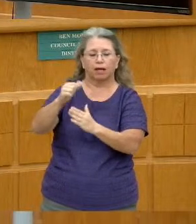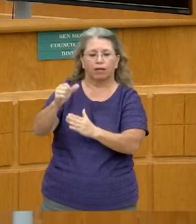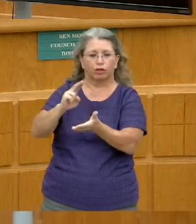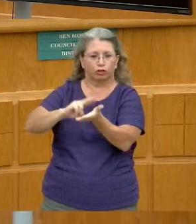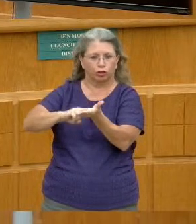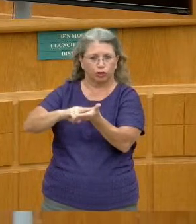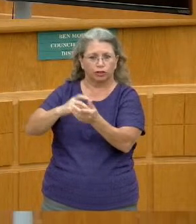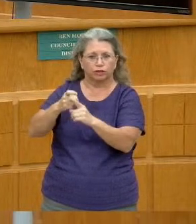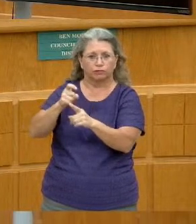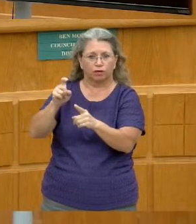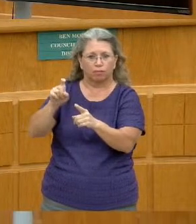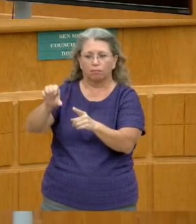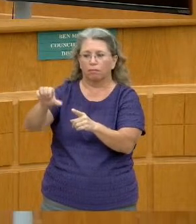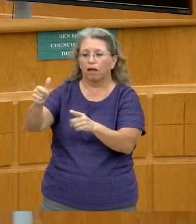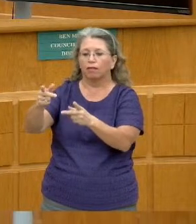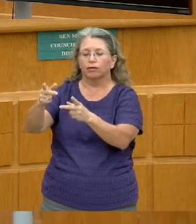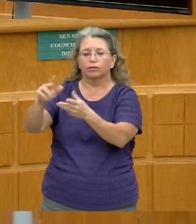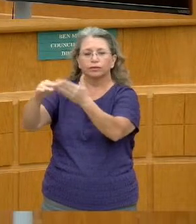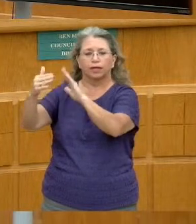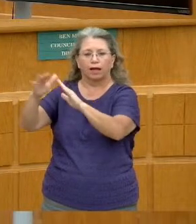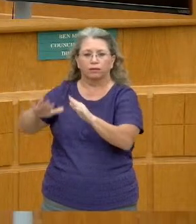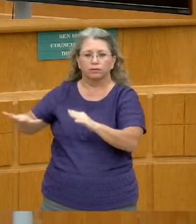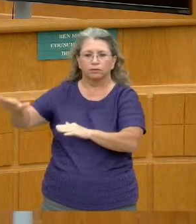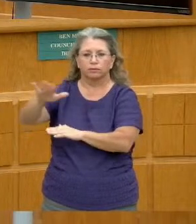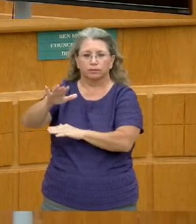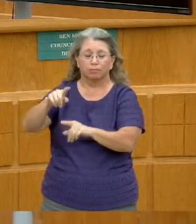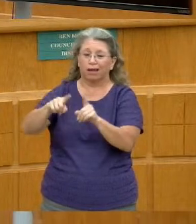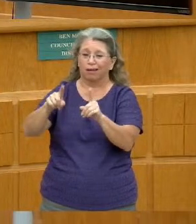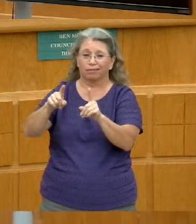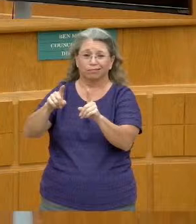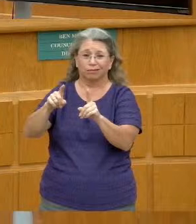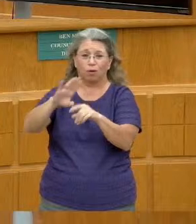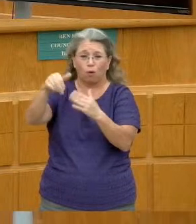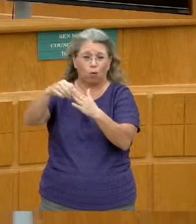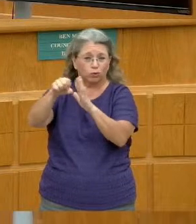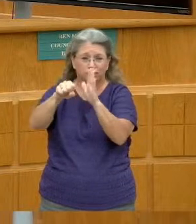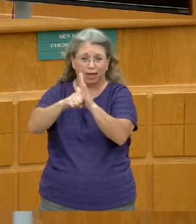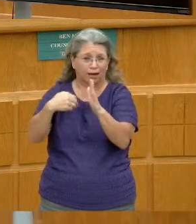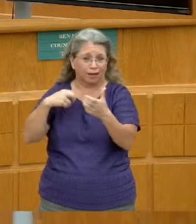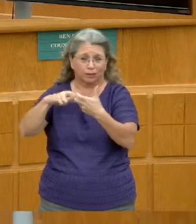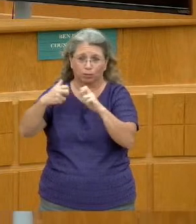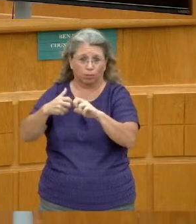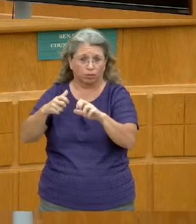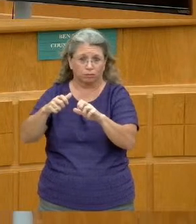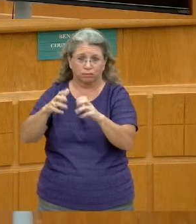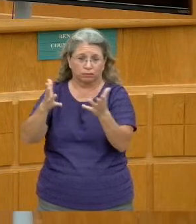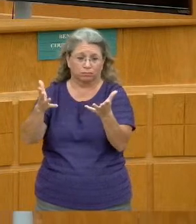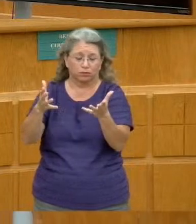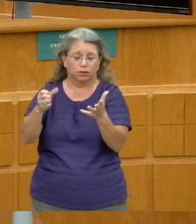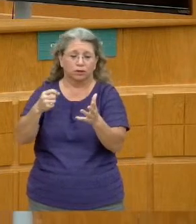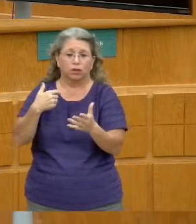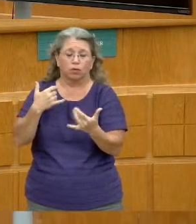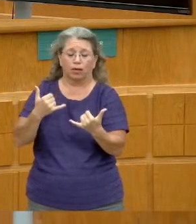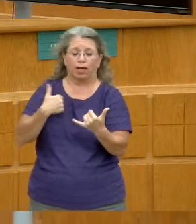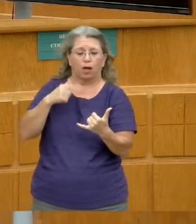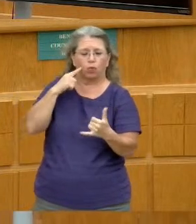it's a problem statewide. So at this point, we're watching hospitals closely. We're not in a